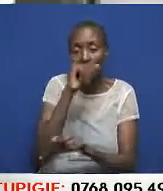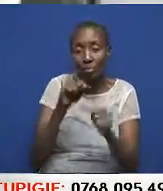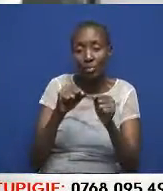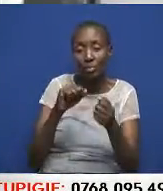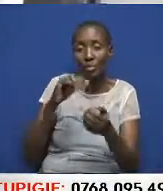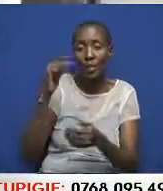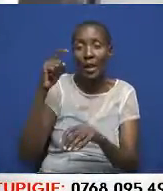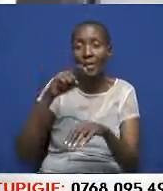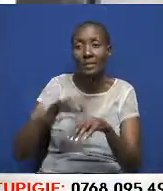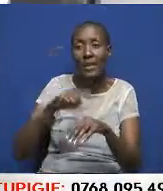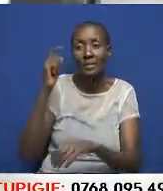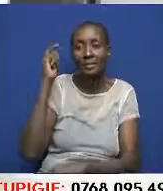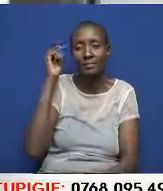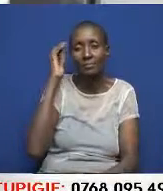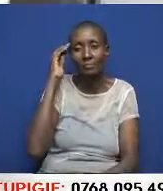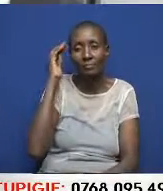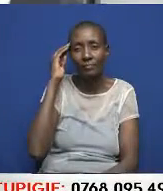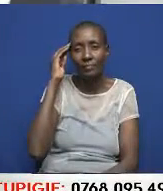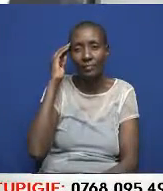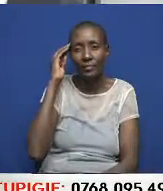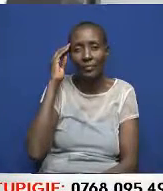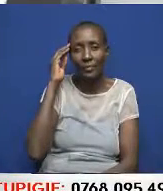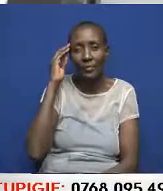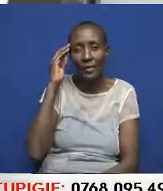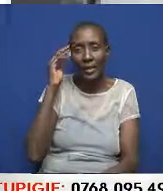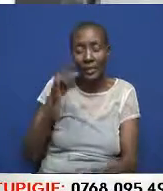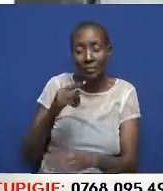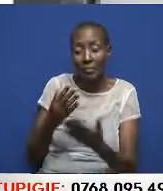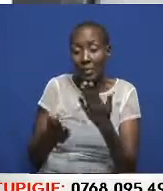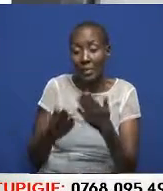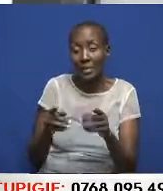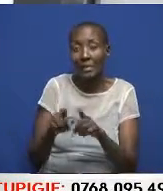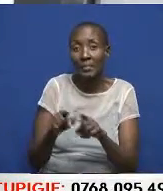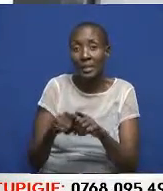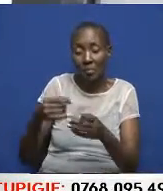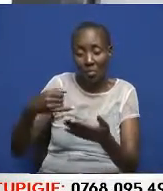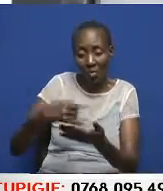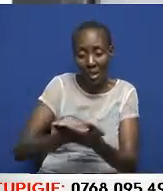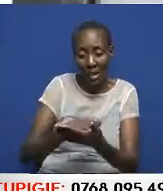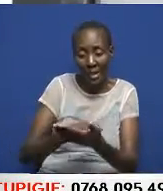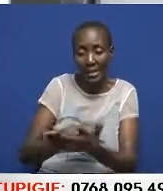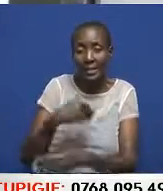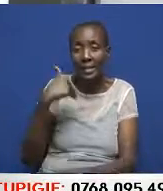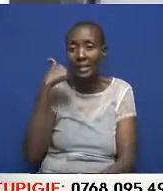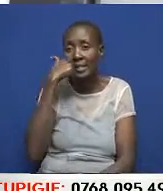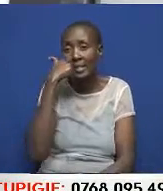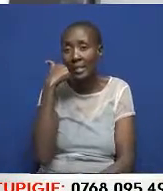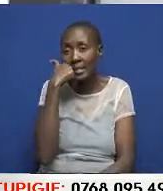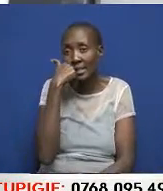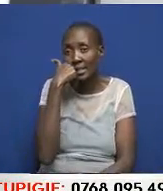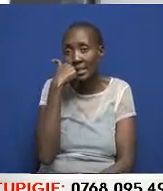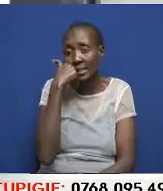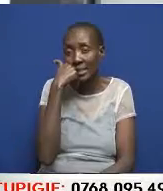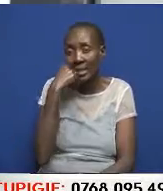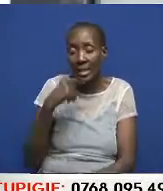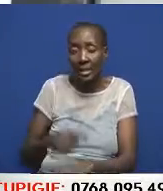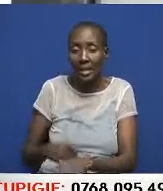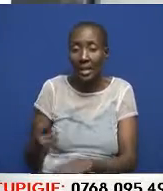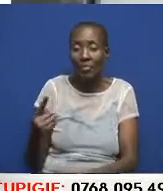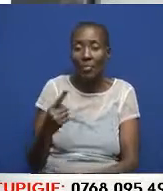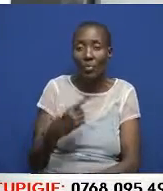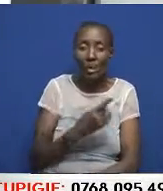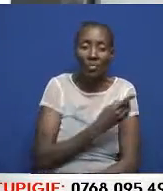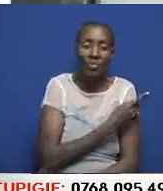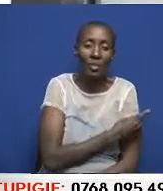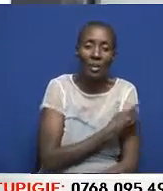your genetics, what you inherit from your parents. Sometimes you just inherit that illness. And when you come to the doctor and they're talking to you and you